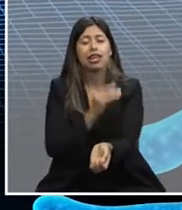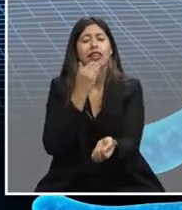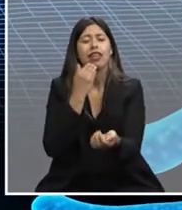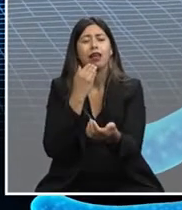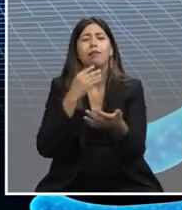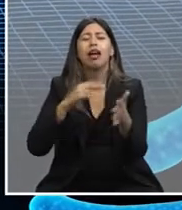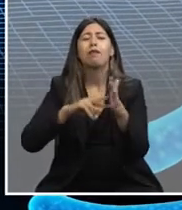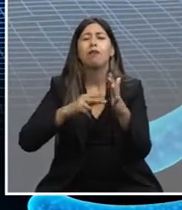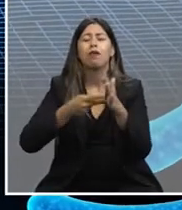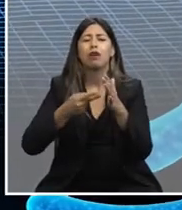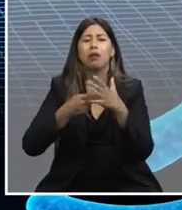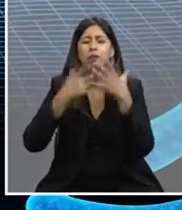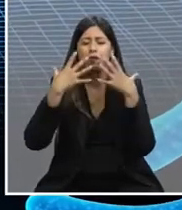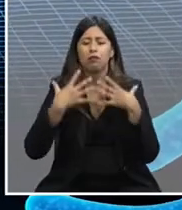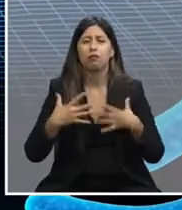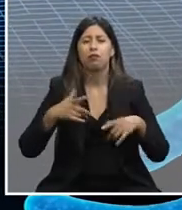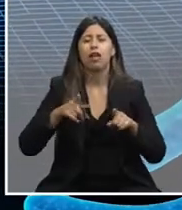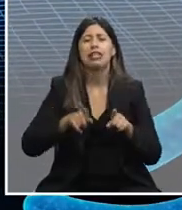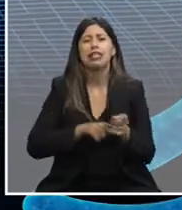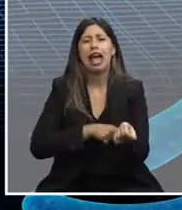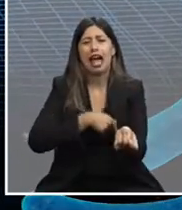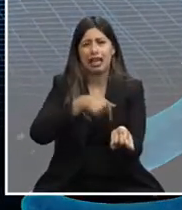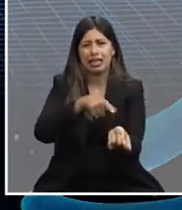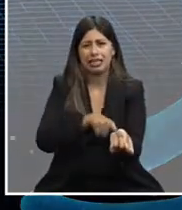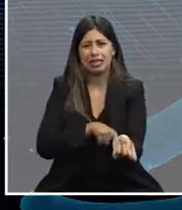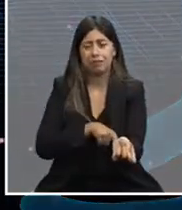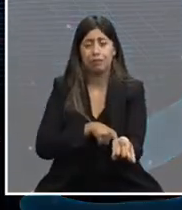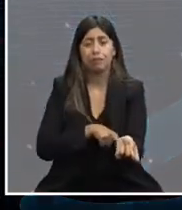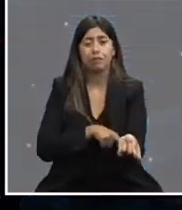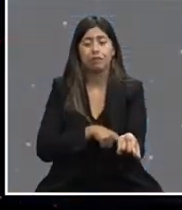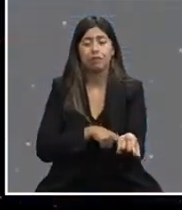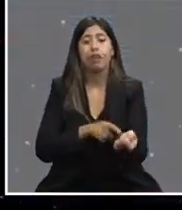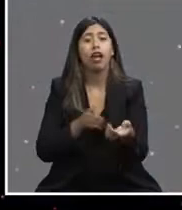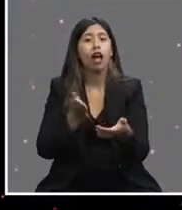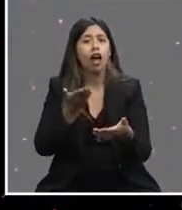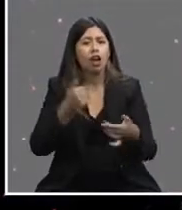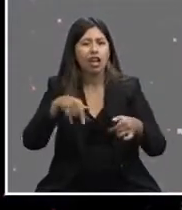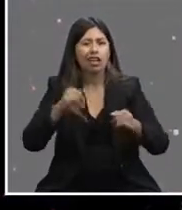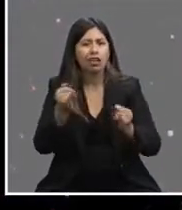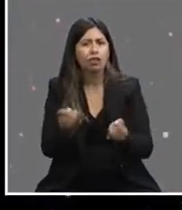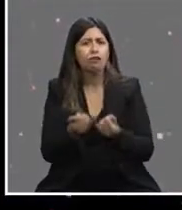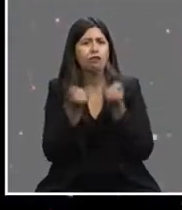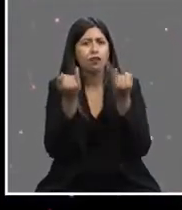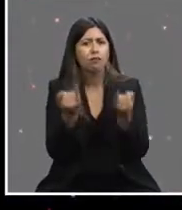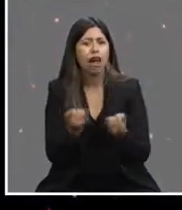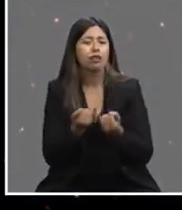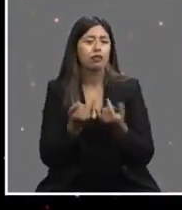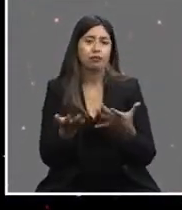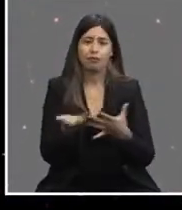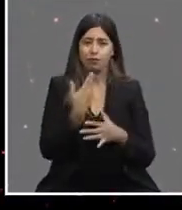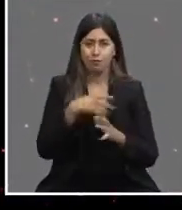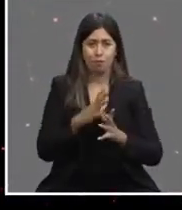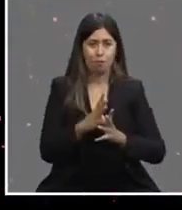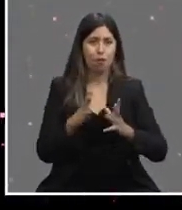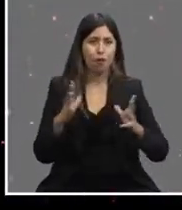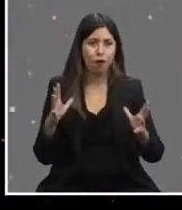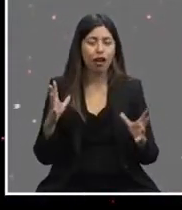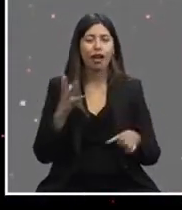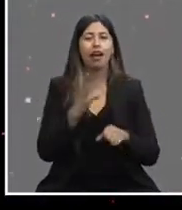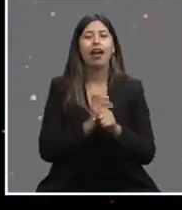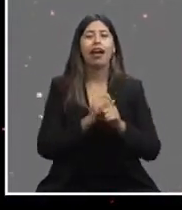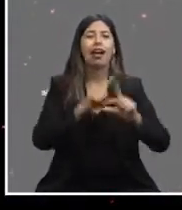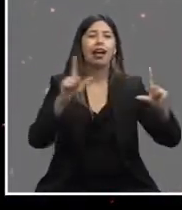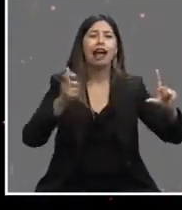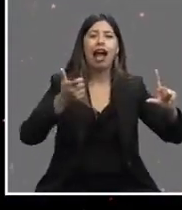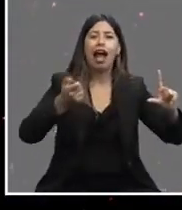ourselves on continuous news channels, Twitter feeds, notifications on our smartphones, and endless TV packages. Our era has